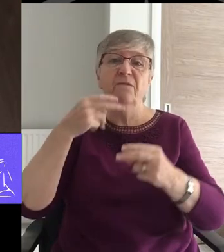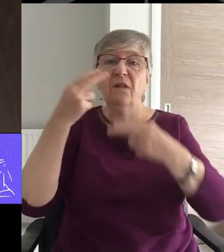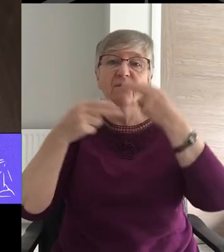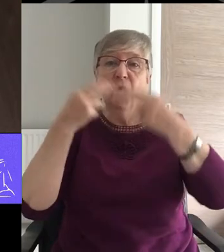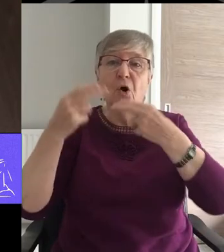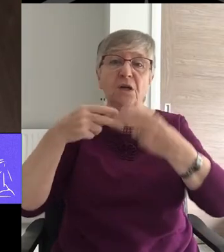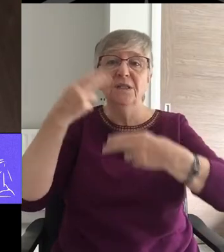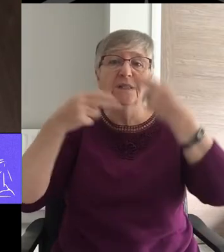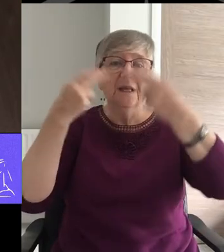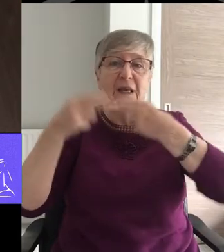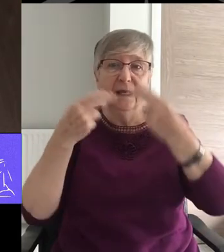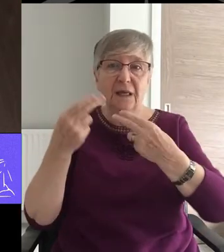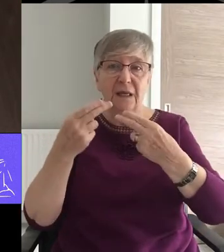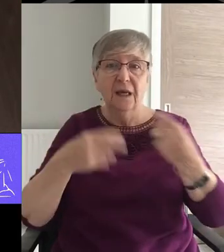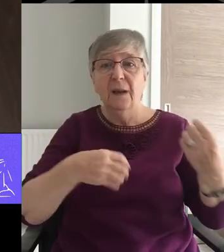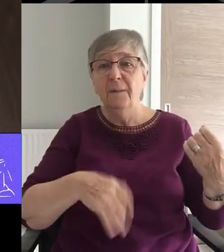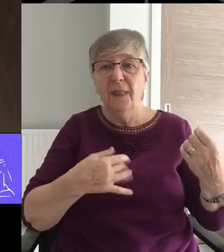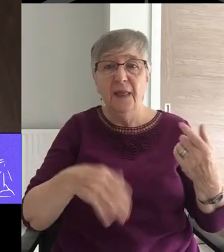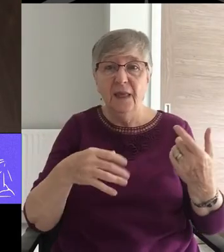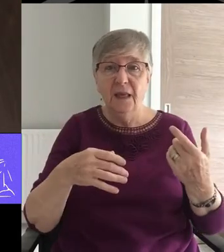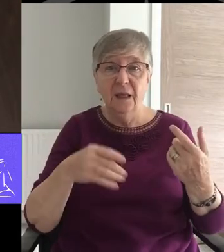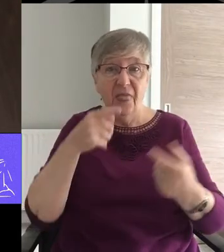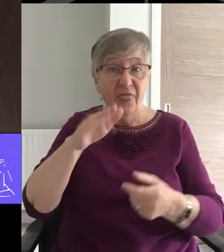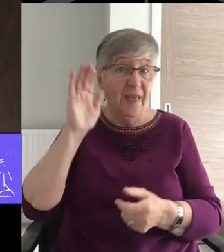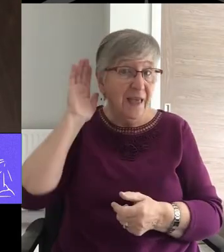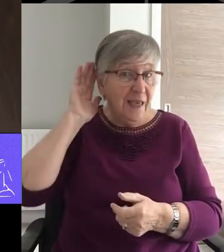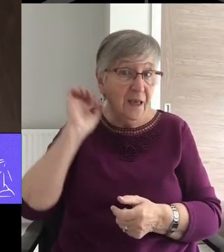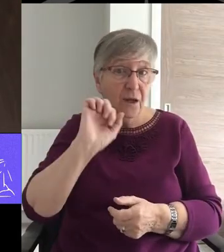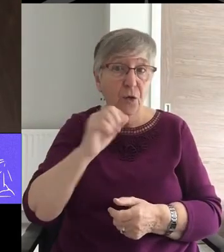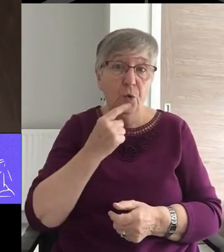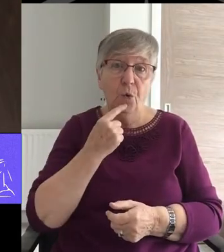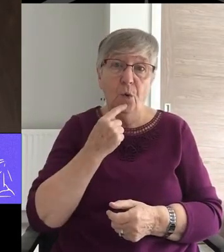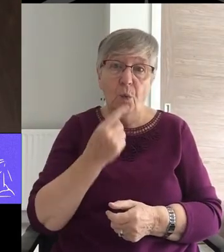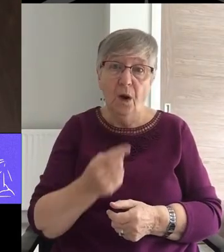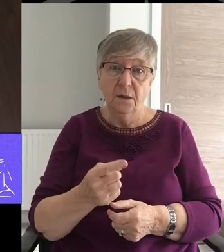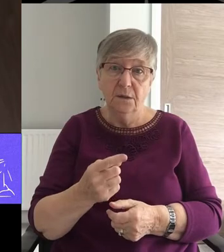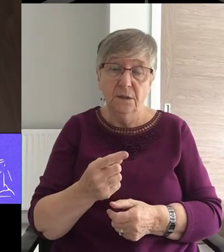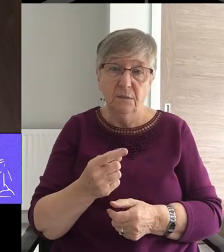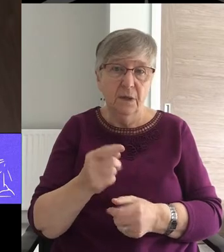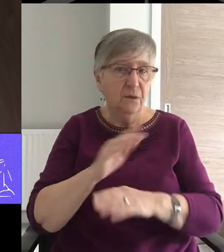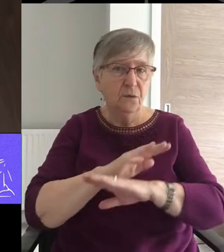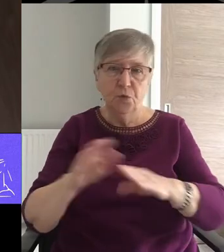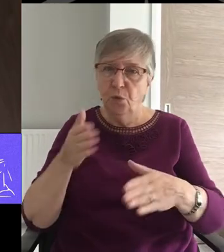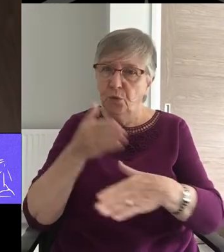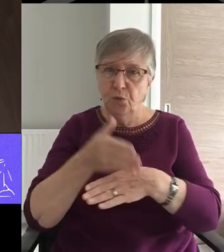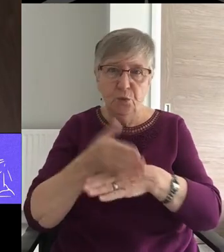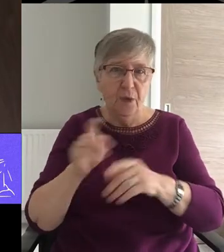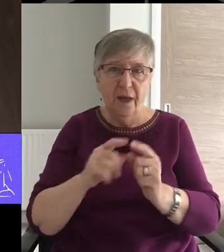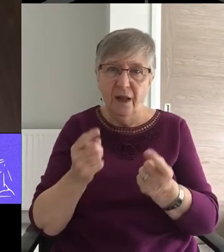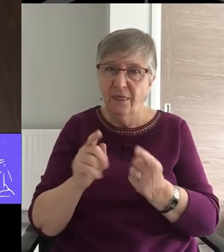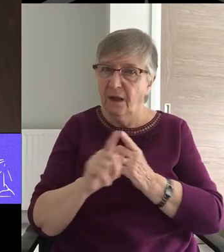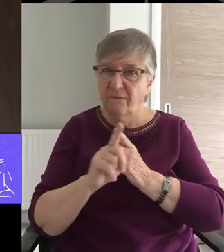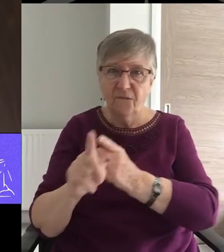an instrument well, for they hear your words, but do not put them into practice.